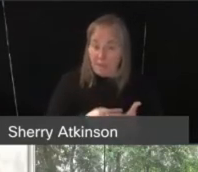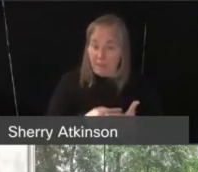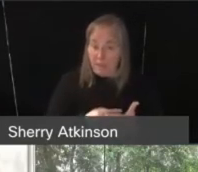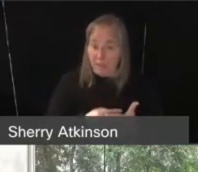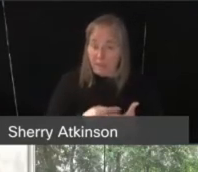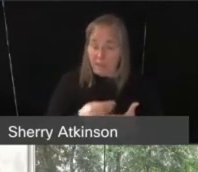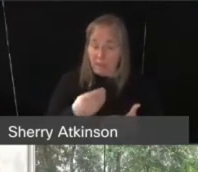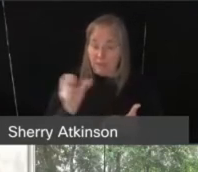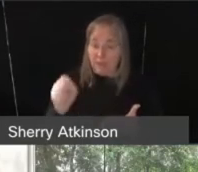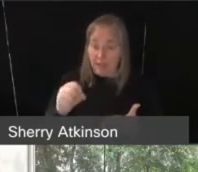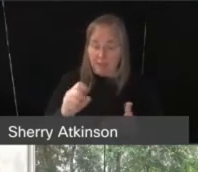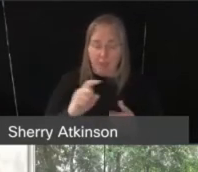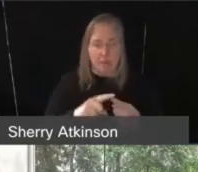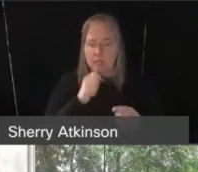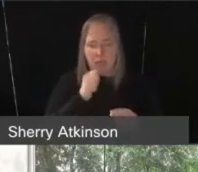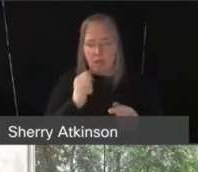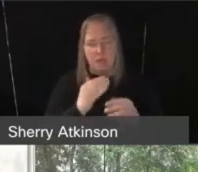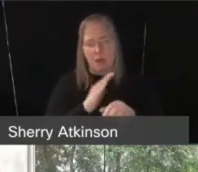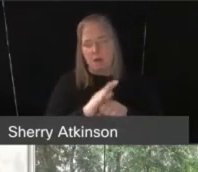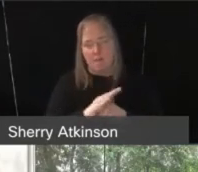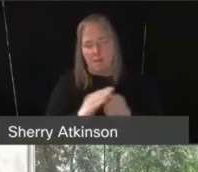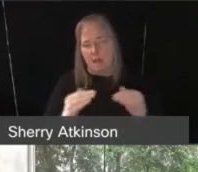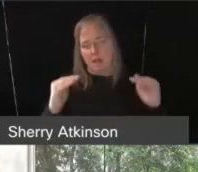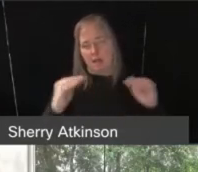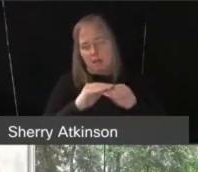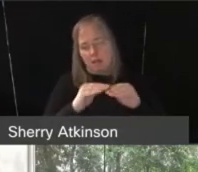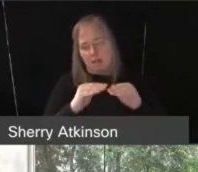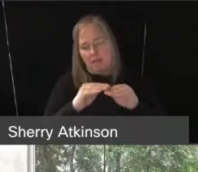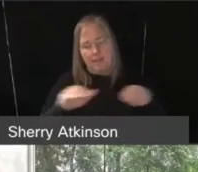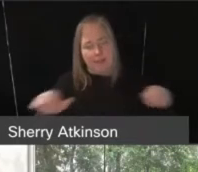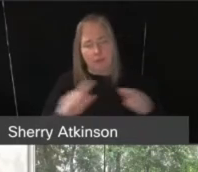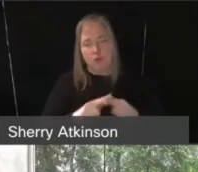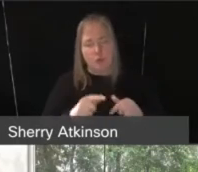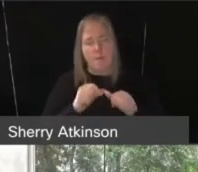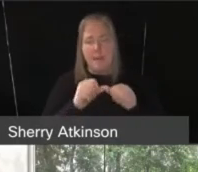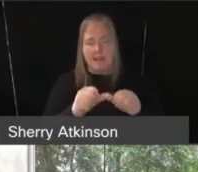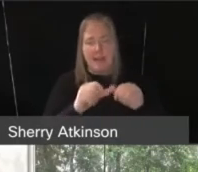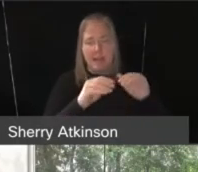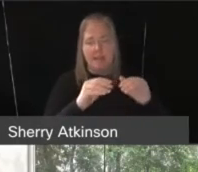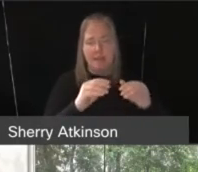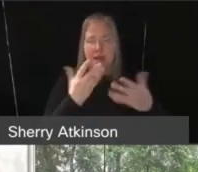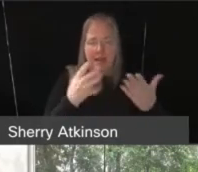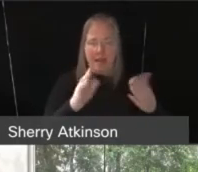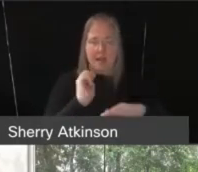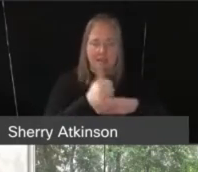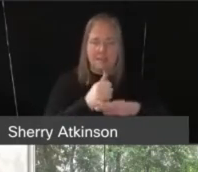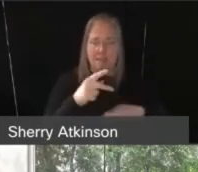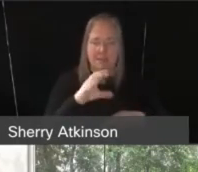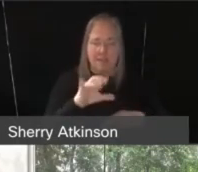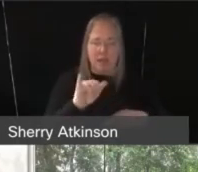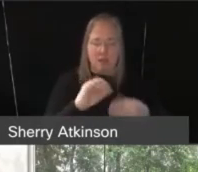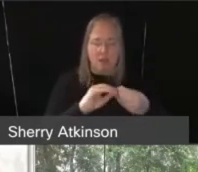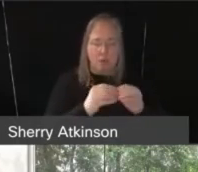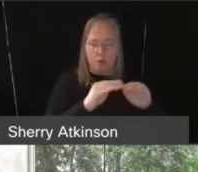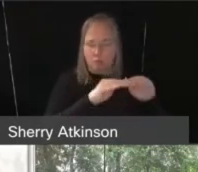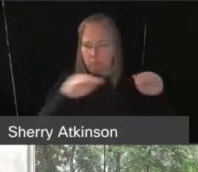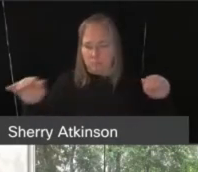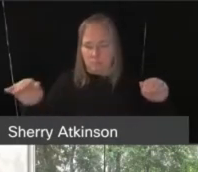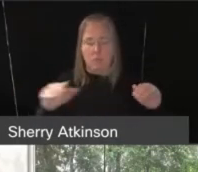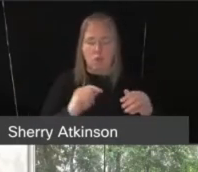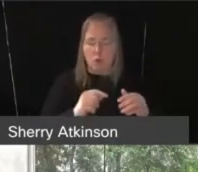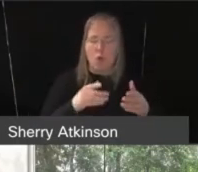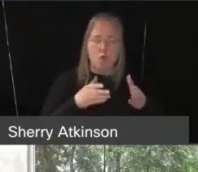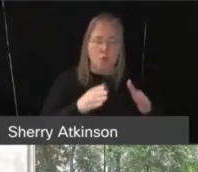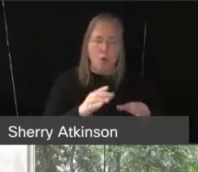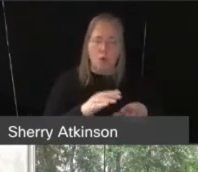to maintain the existing PCI number. So roads will continue to deteriorate every year that we